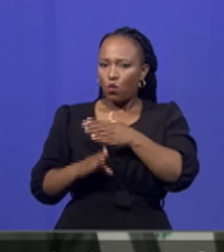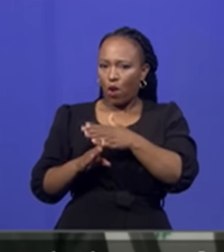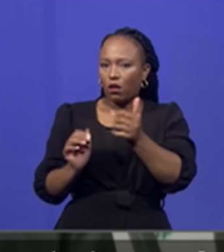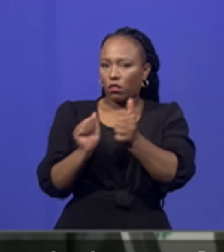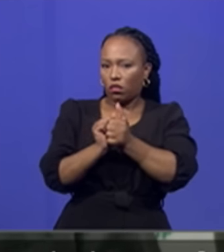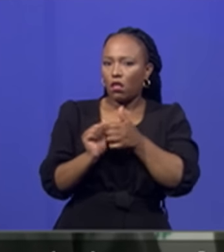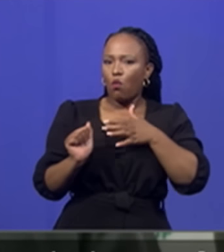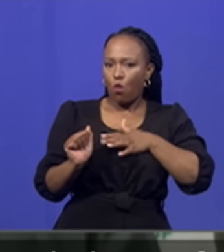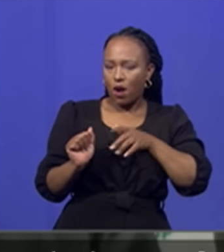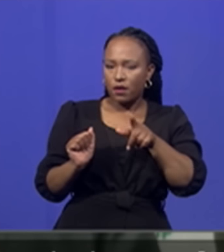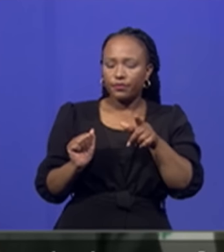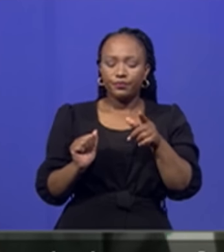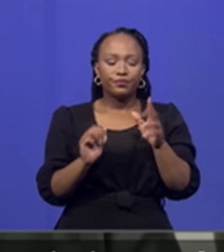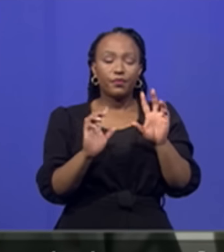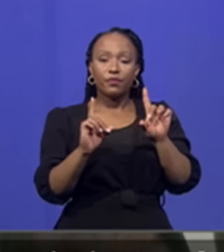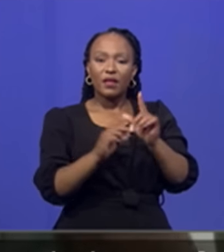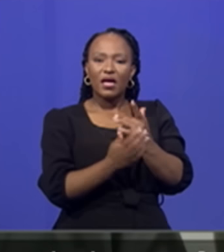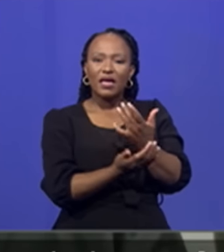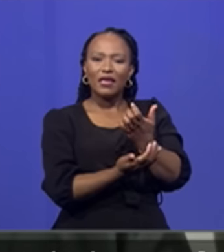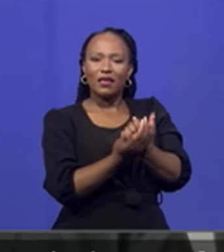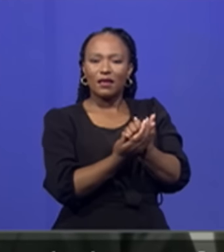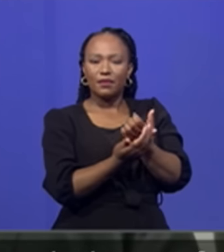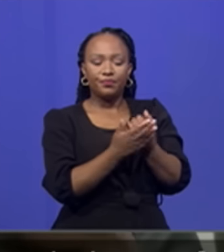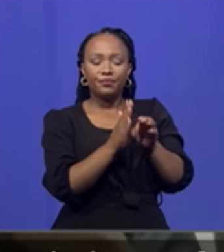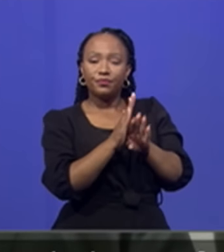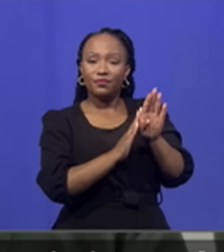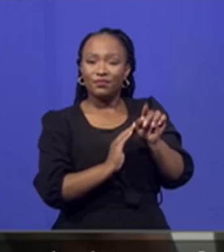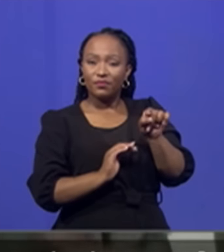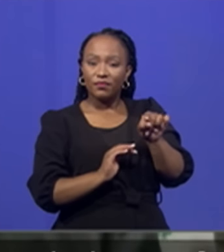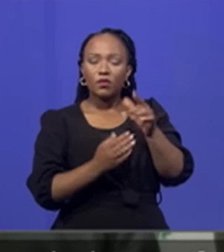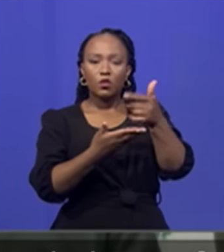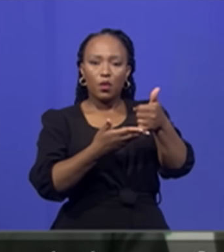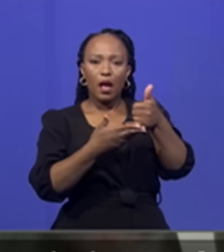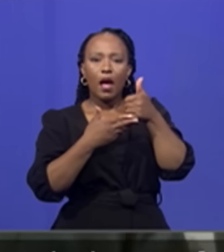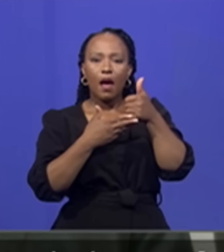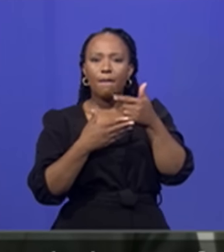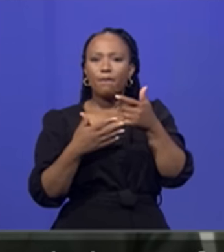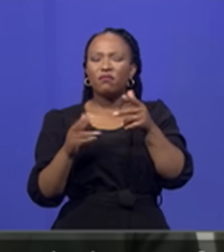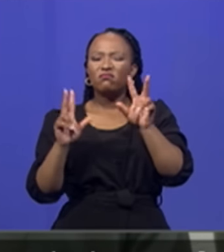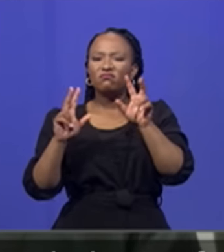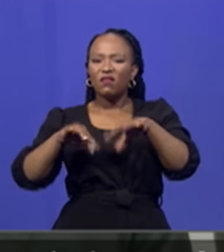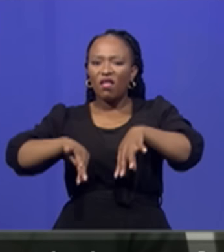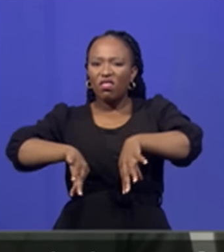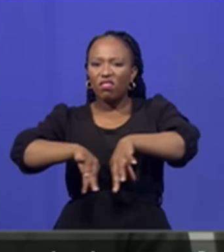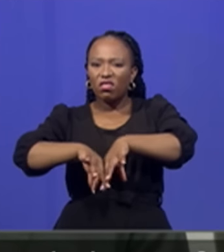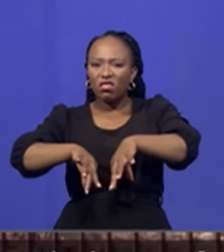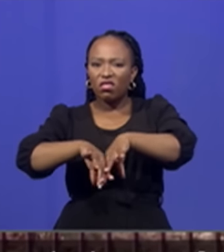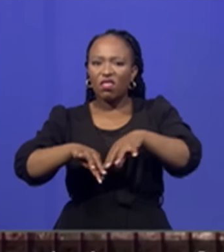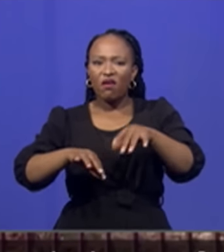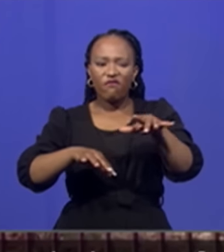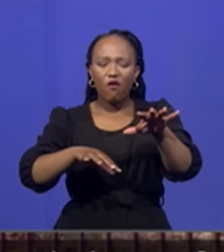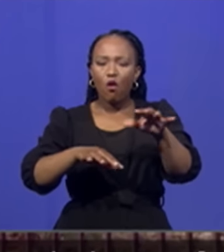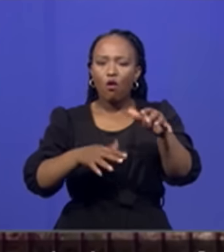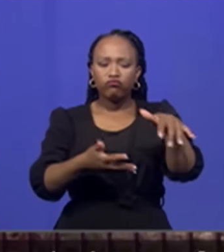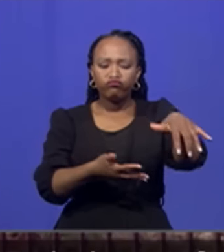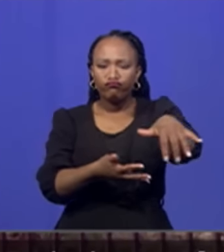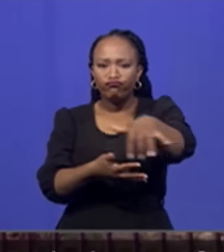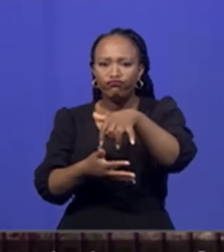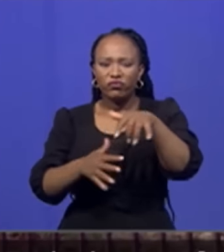of Economic Development will also be assisting with solid waste management in the Ditsobotla.